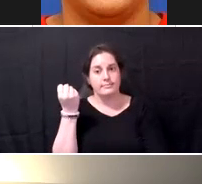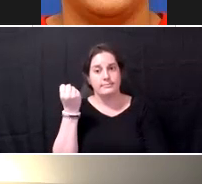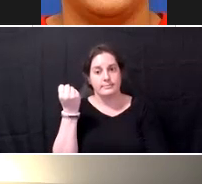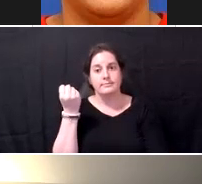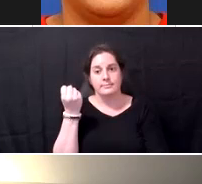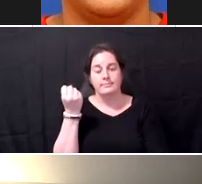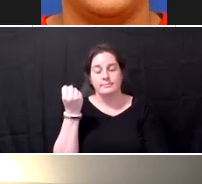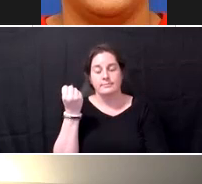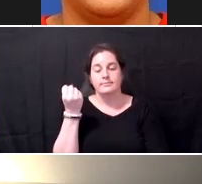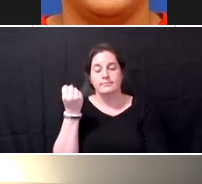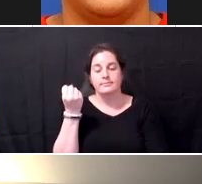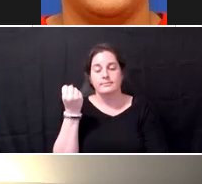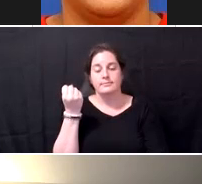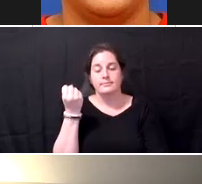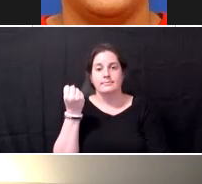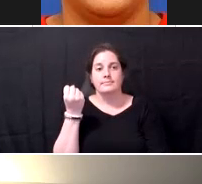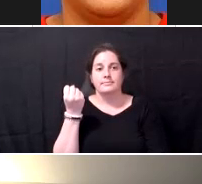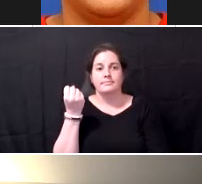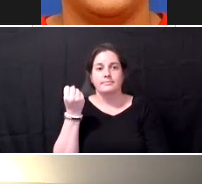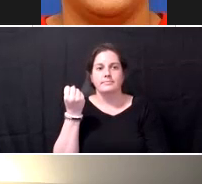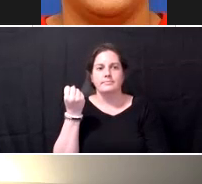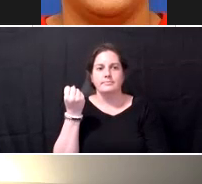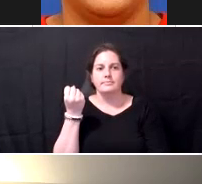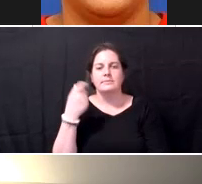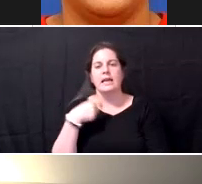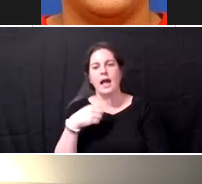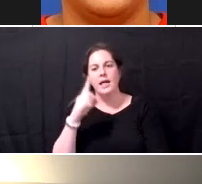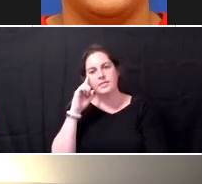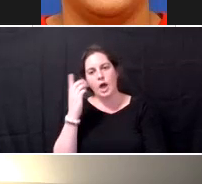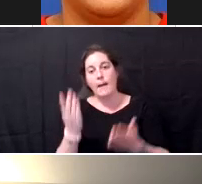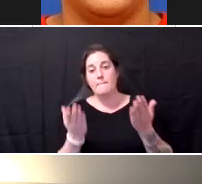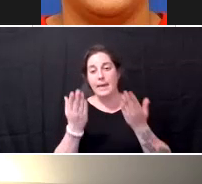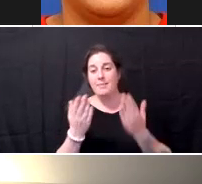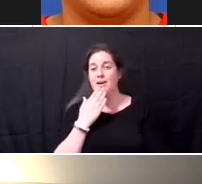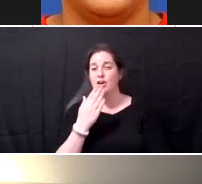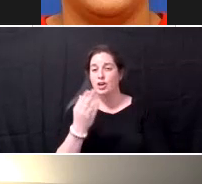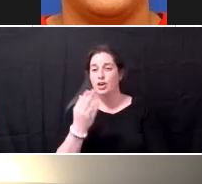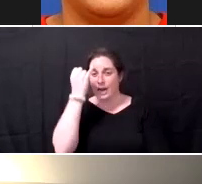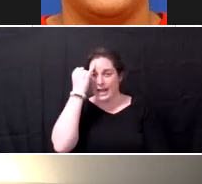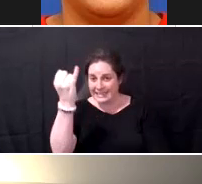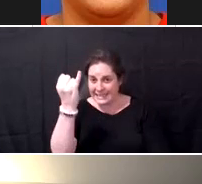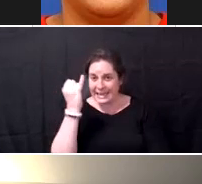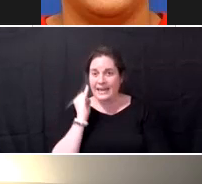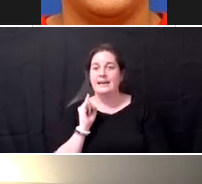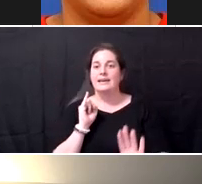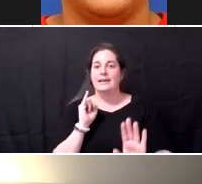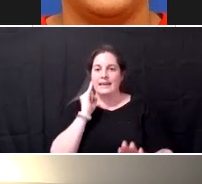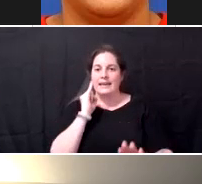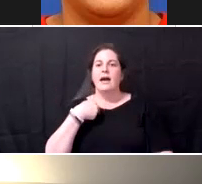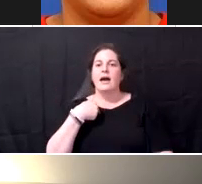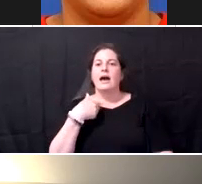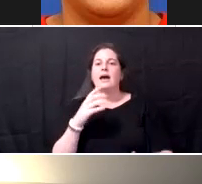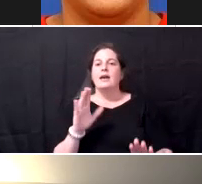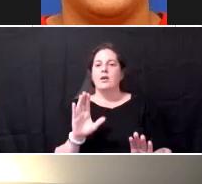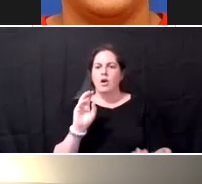right. So I thought it might be wise if I took a moment and